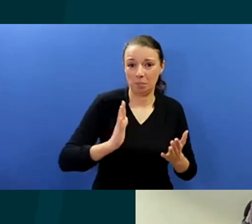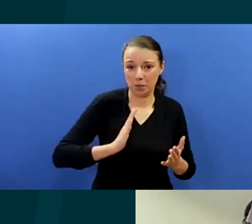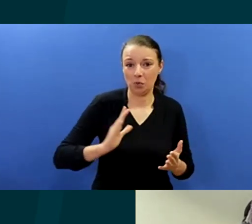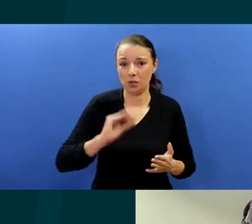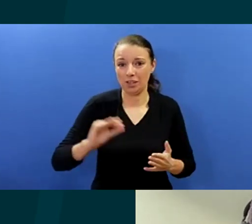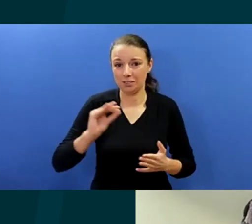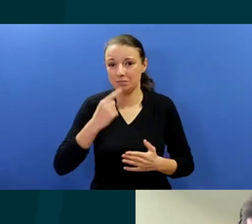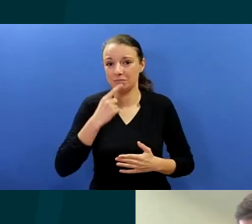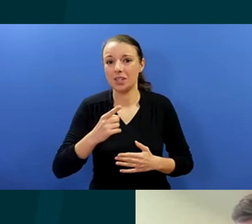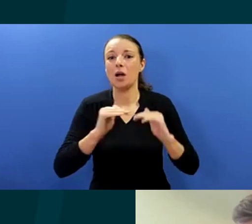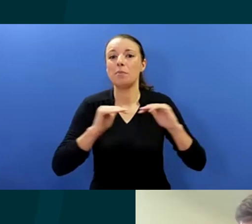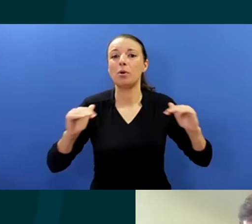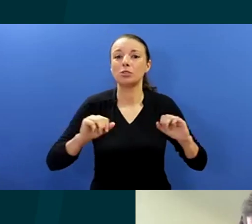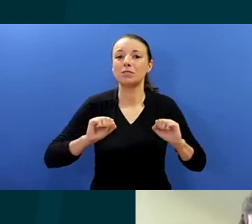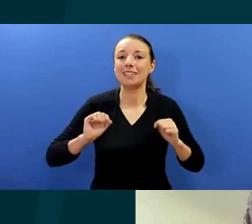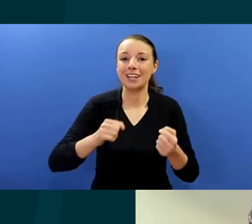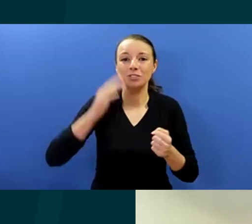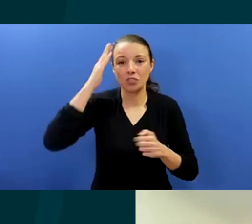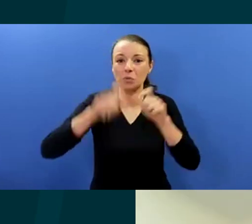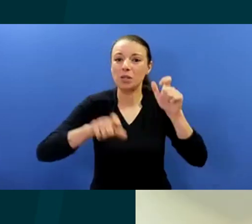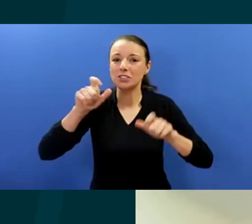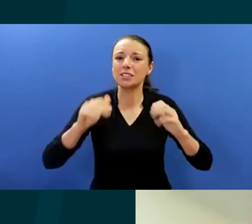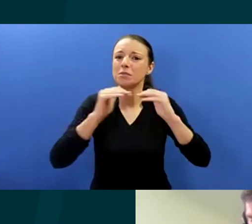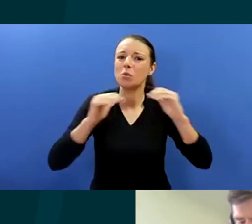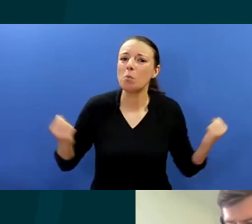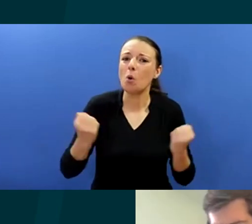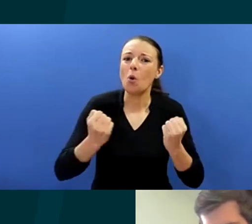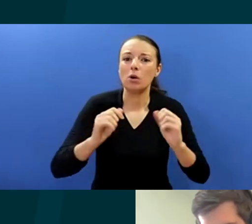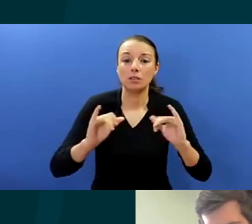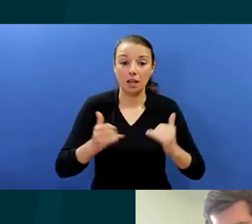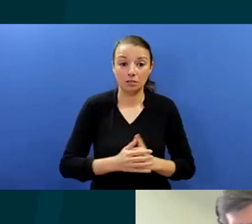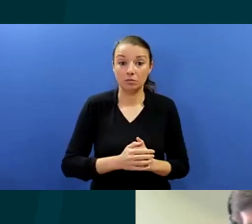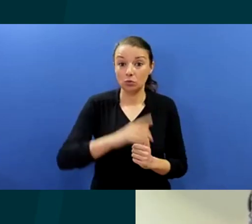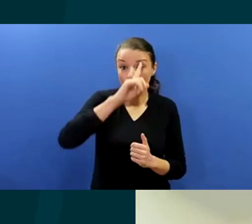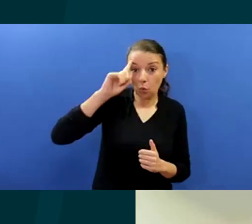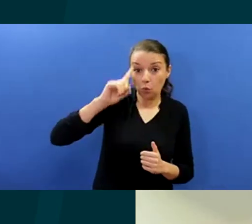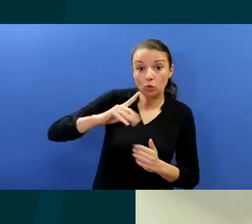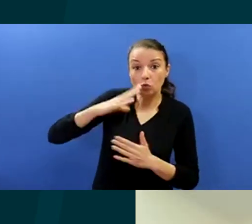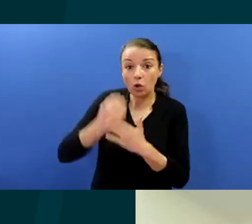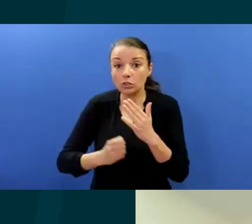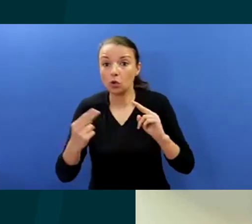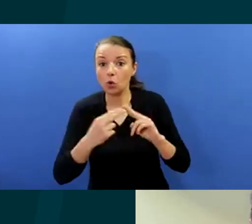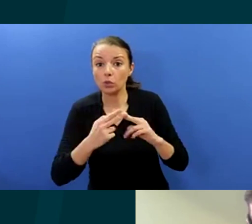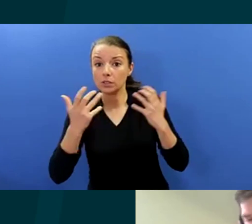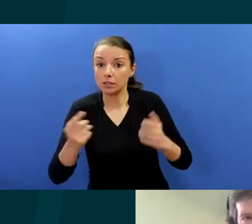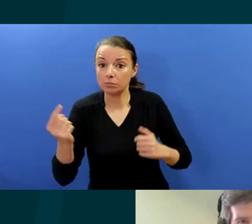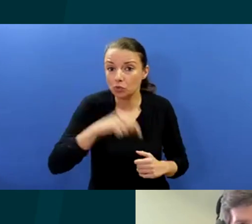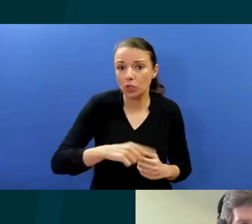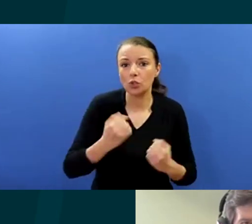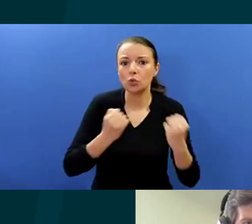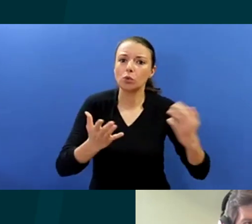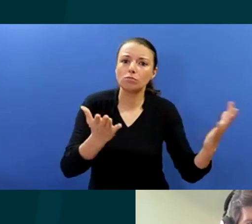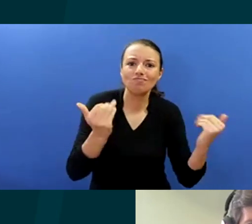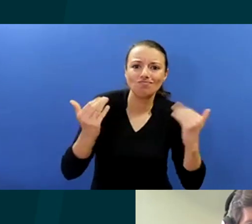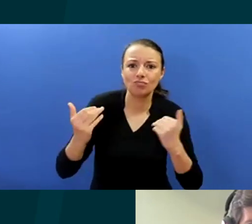answered with regard to the level of engagement of the residents. Do the residents use the opportunity to participate